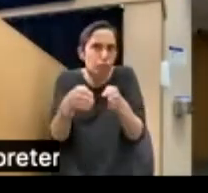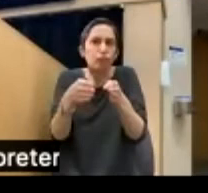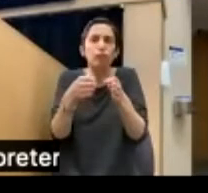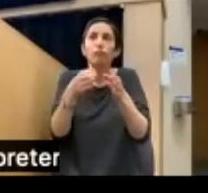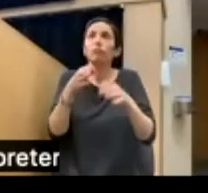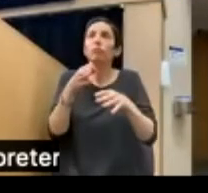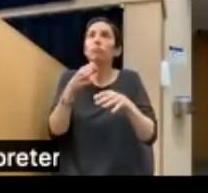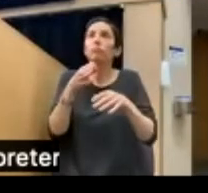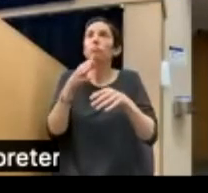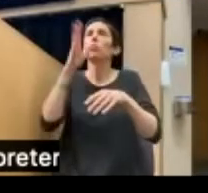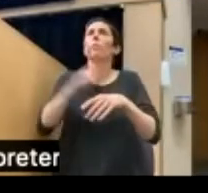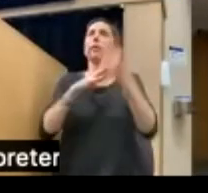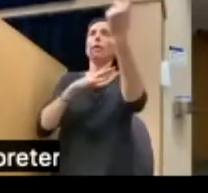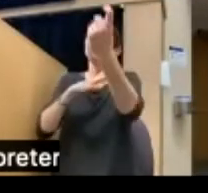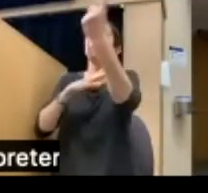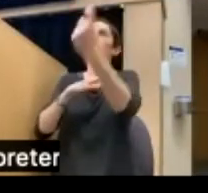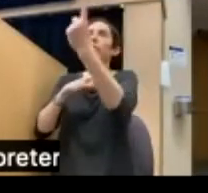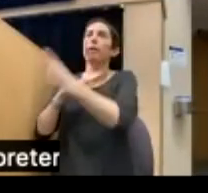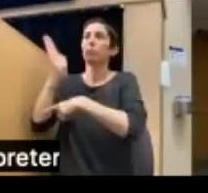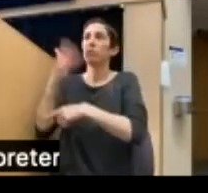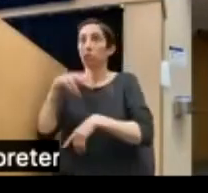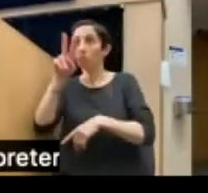Everything okay? Okay.